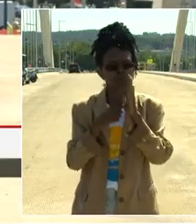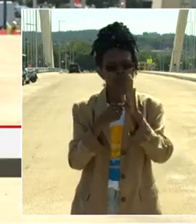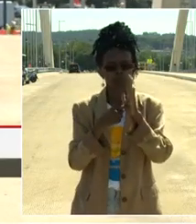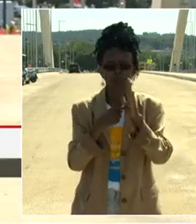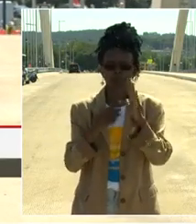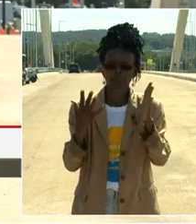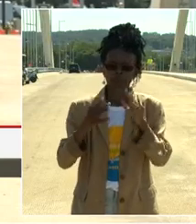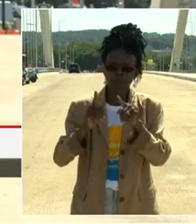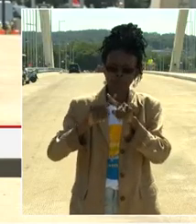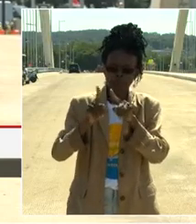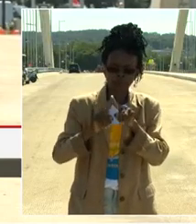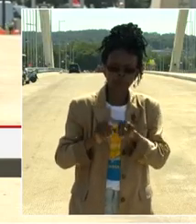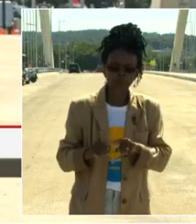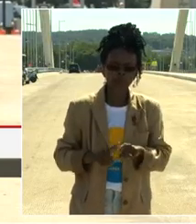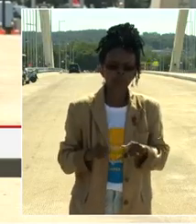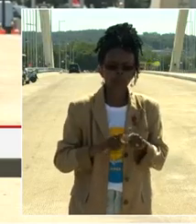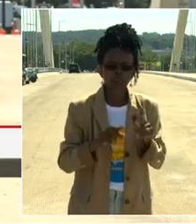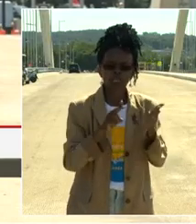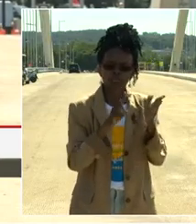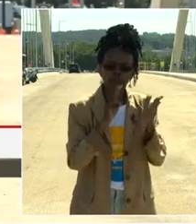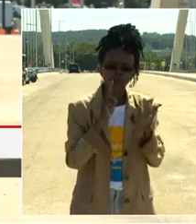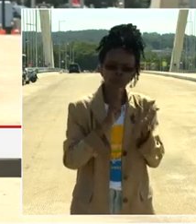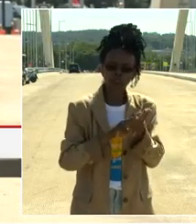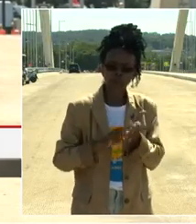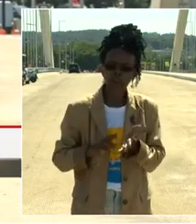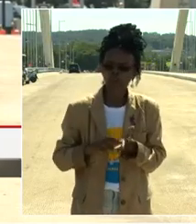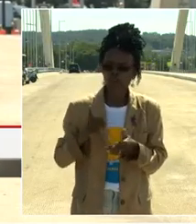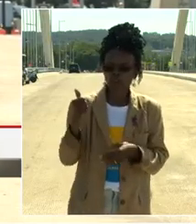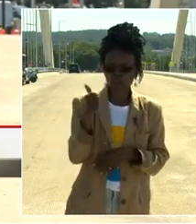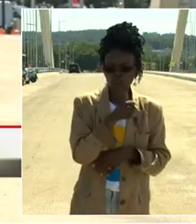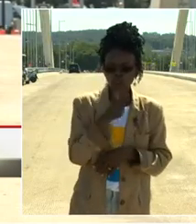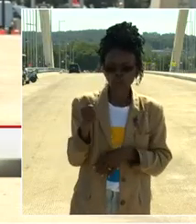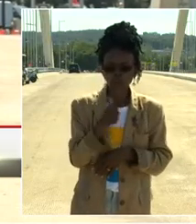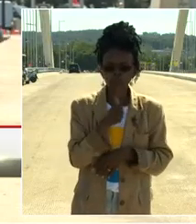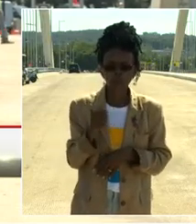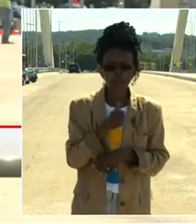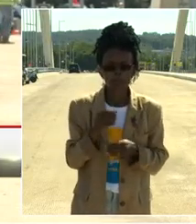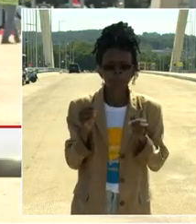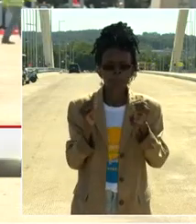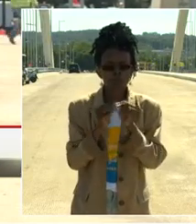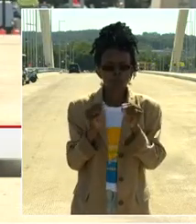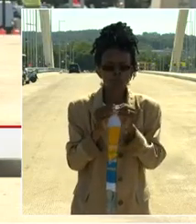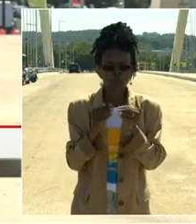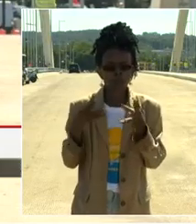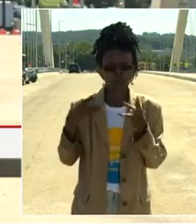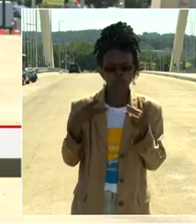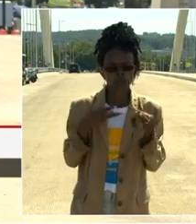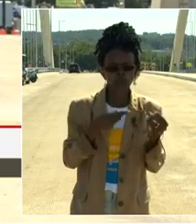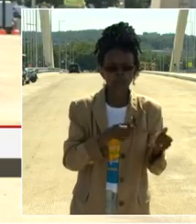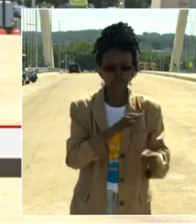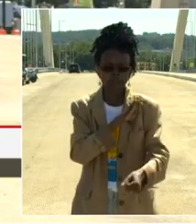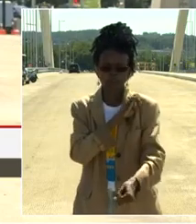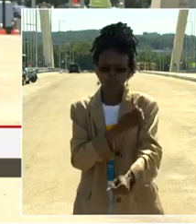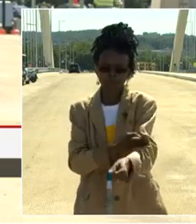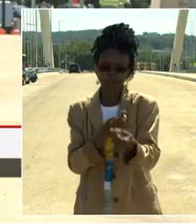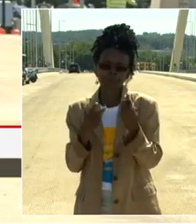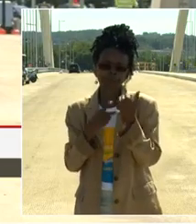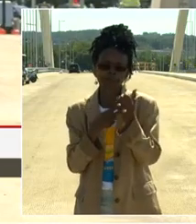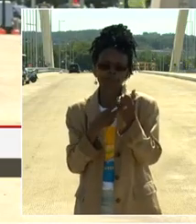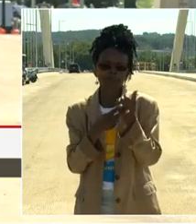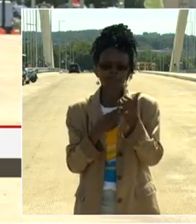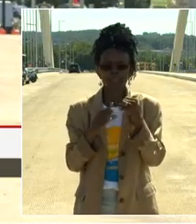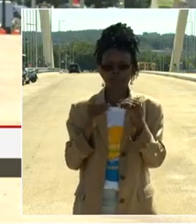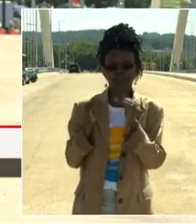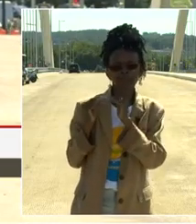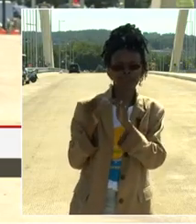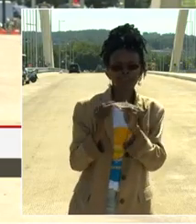from contracting to better transportation to more sustainability, is the fair shot that we envision. Thank you all for